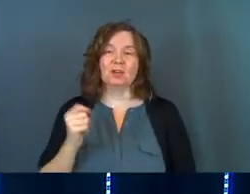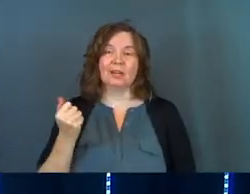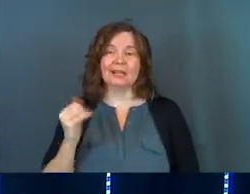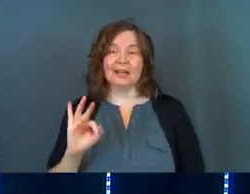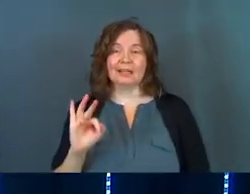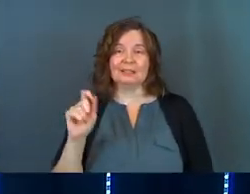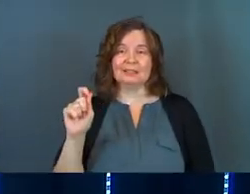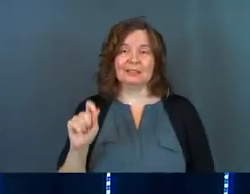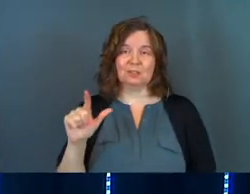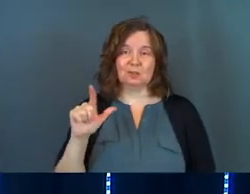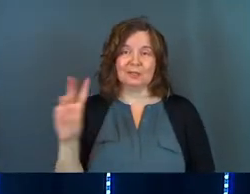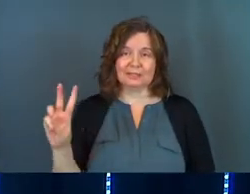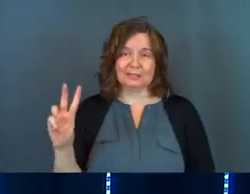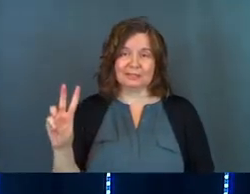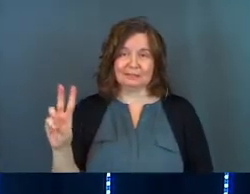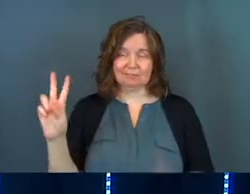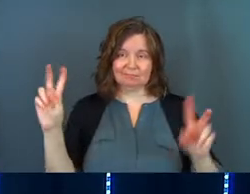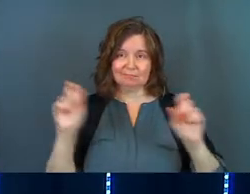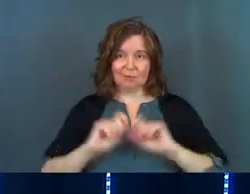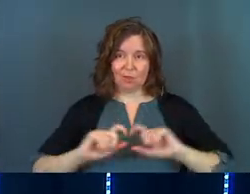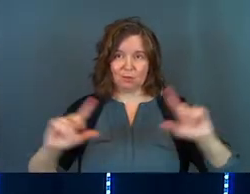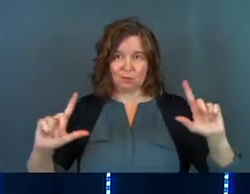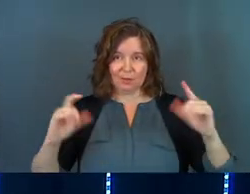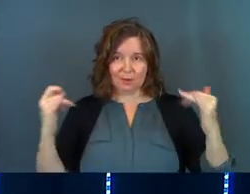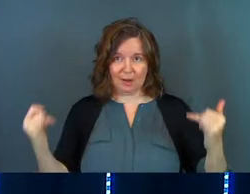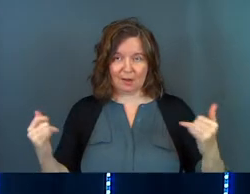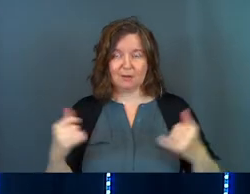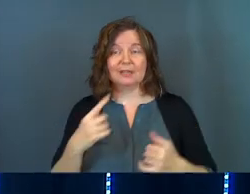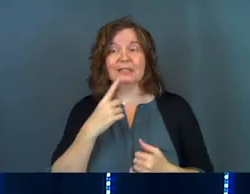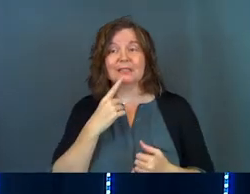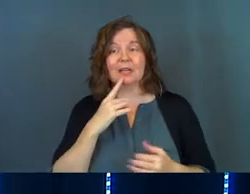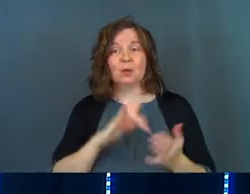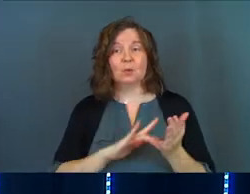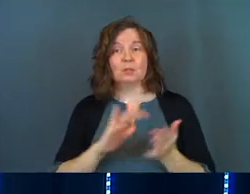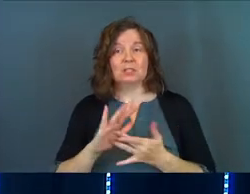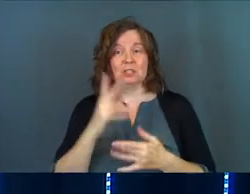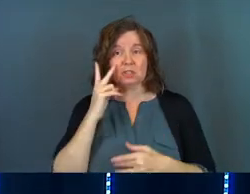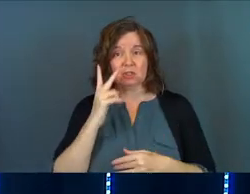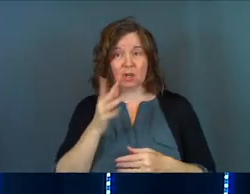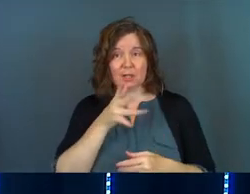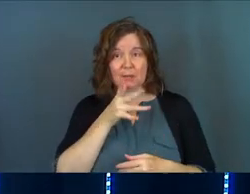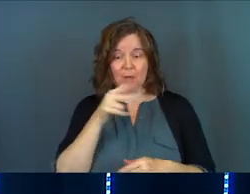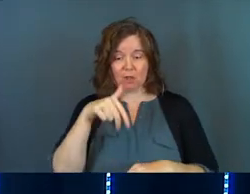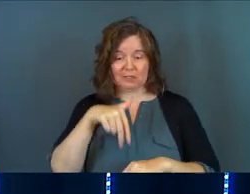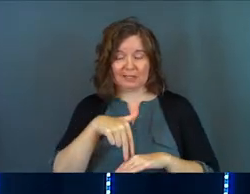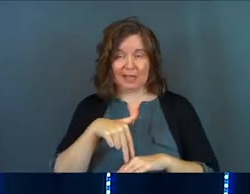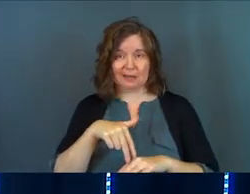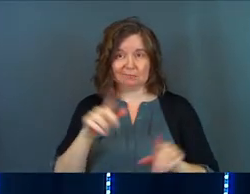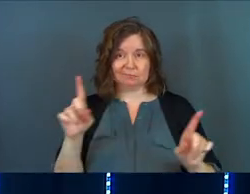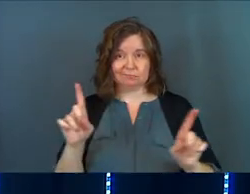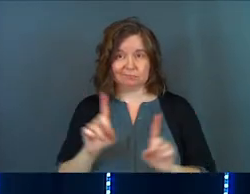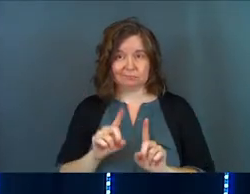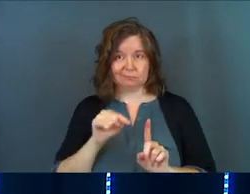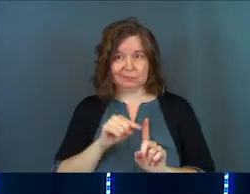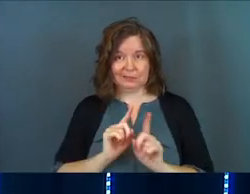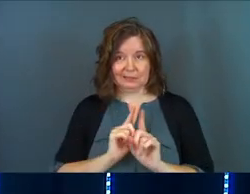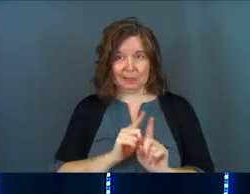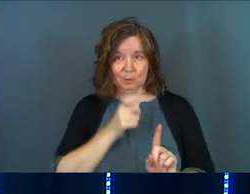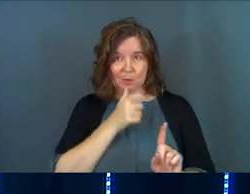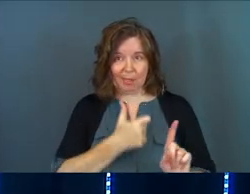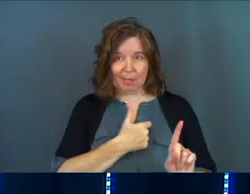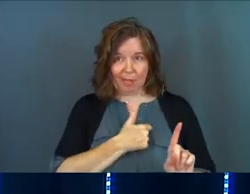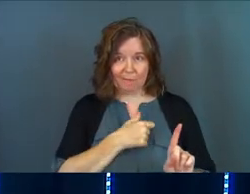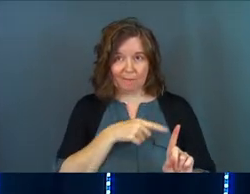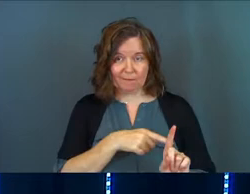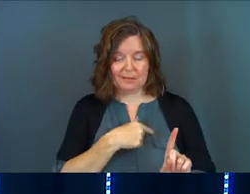John 19:26 on your screens right now. It says, when Jesus saw his mother standing there beside the disciple that he